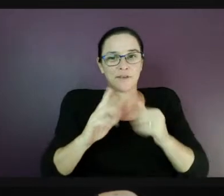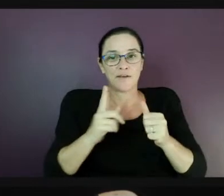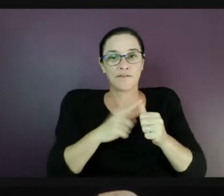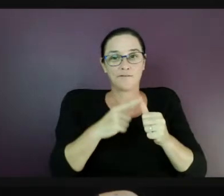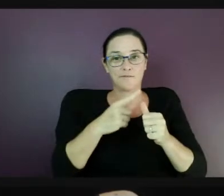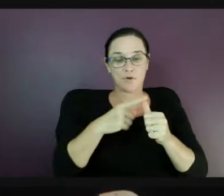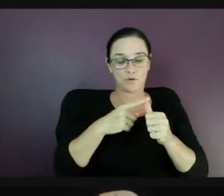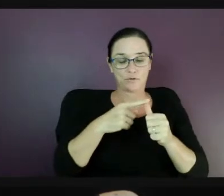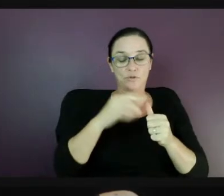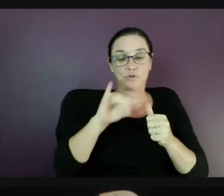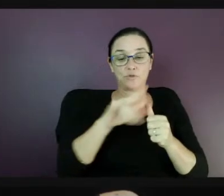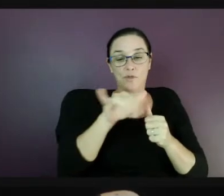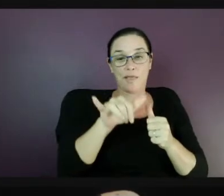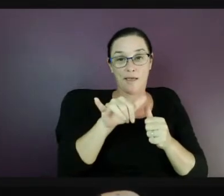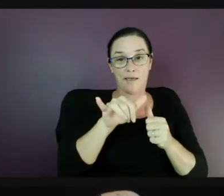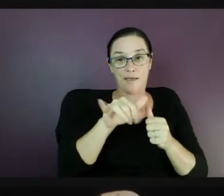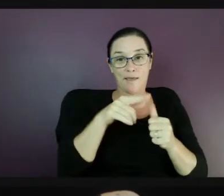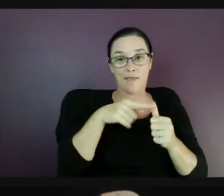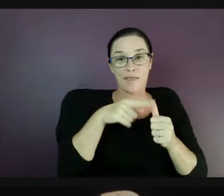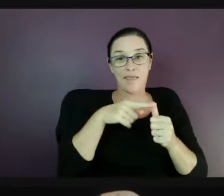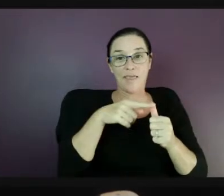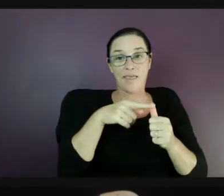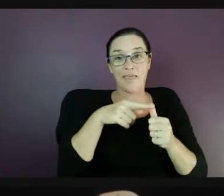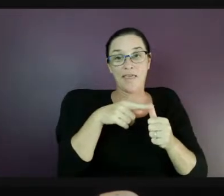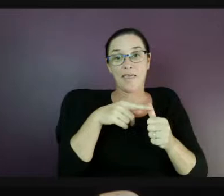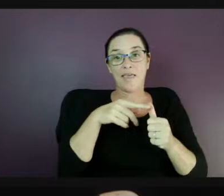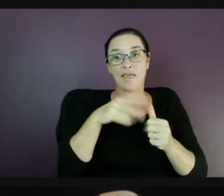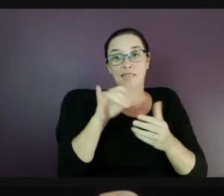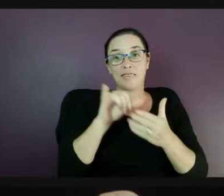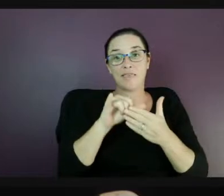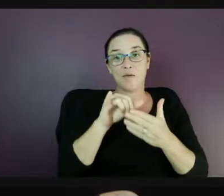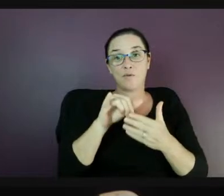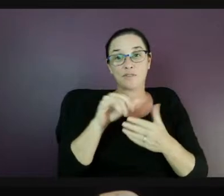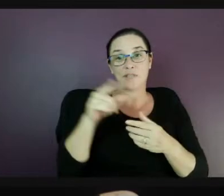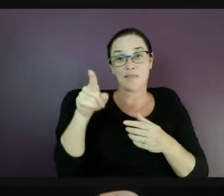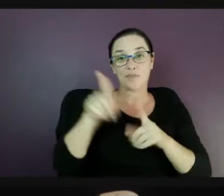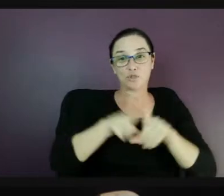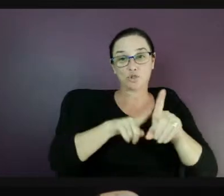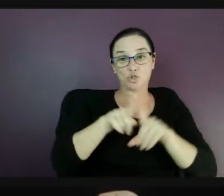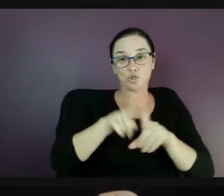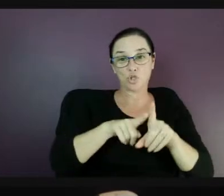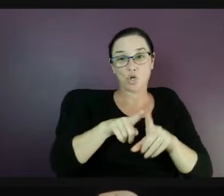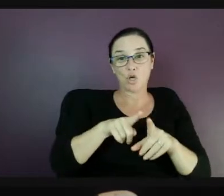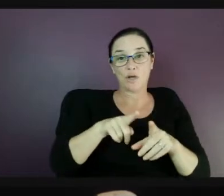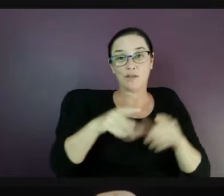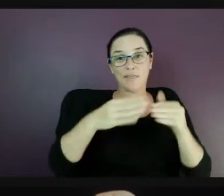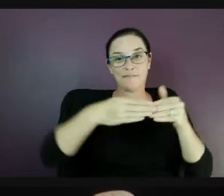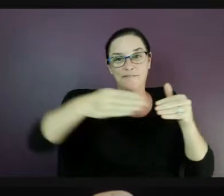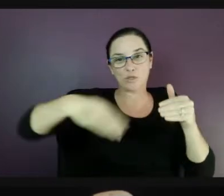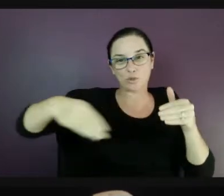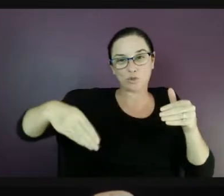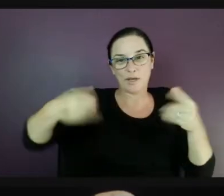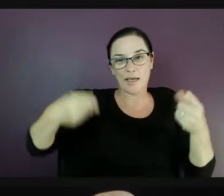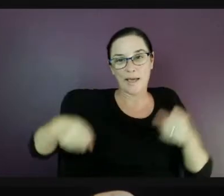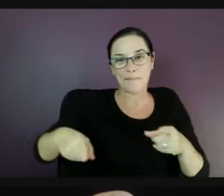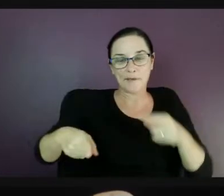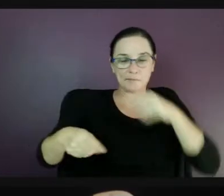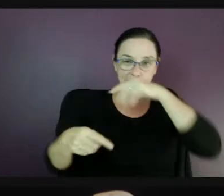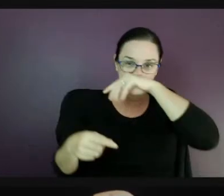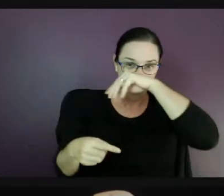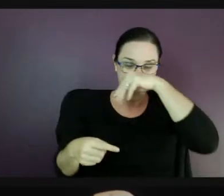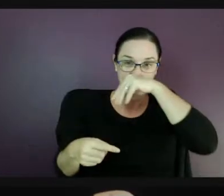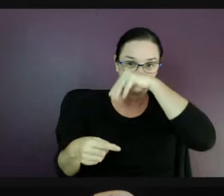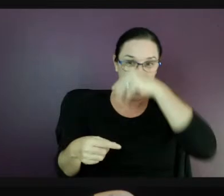July. The center of inflation for July was here at this star. July fissures break out there and there. So pretty close to the center of